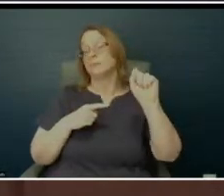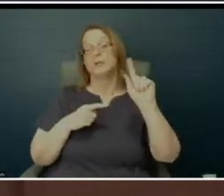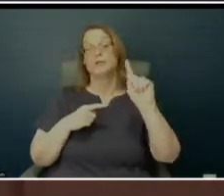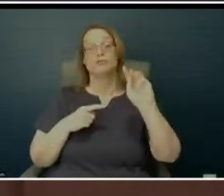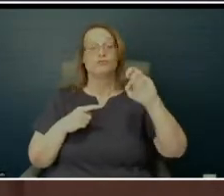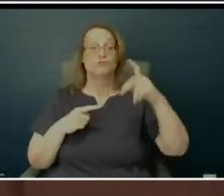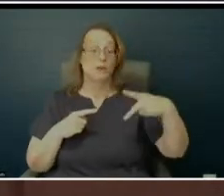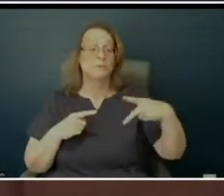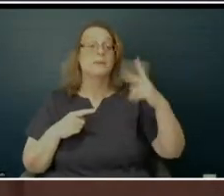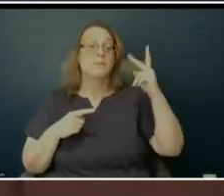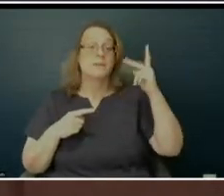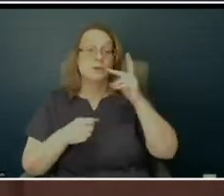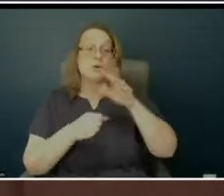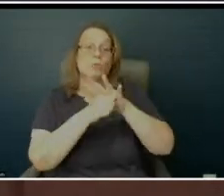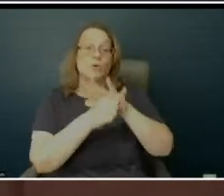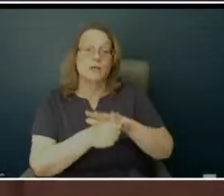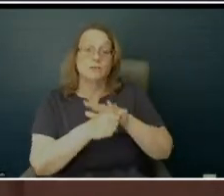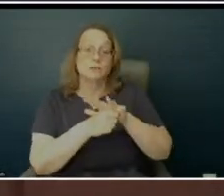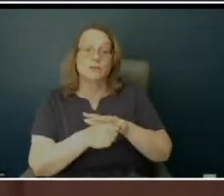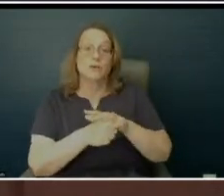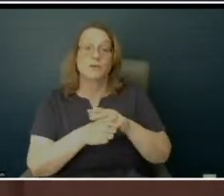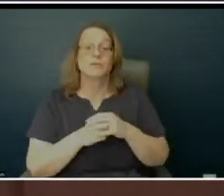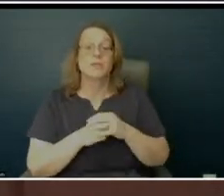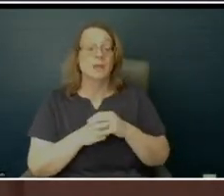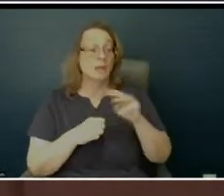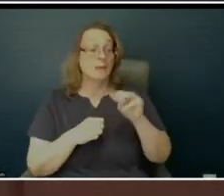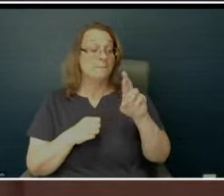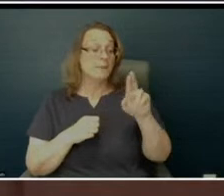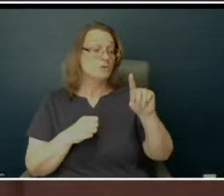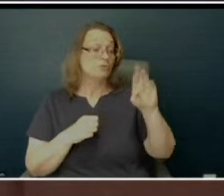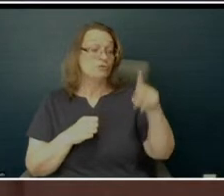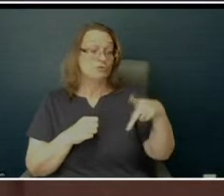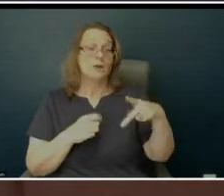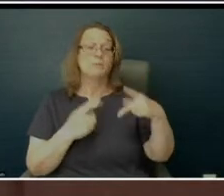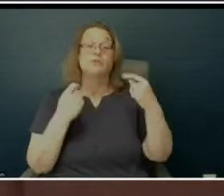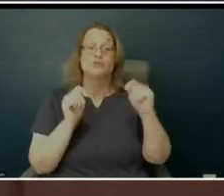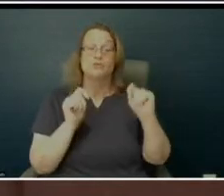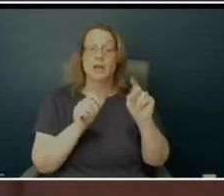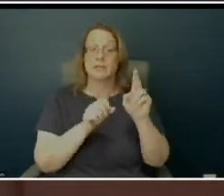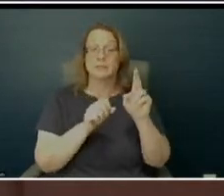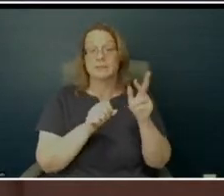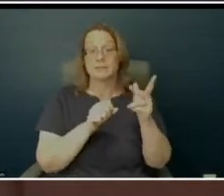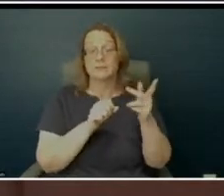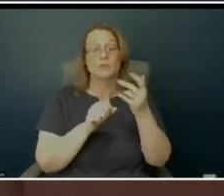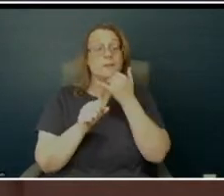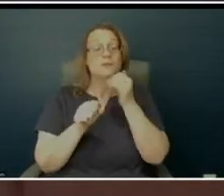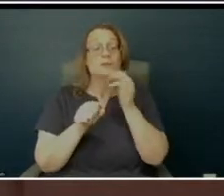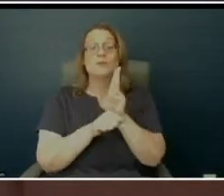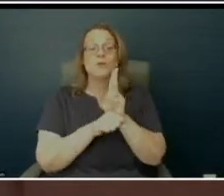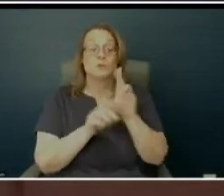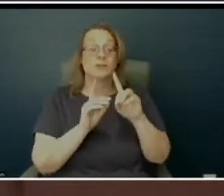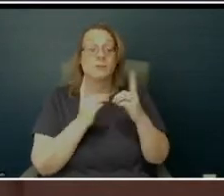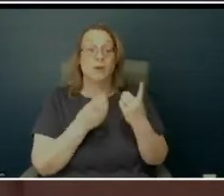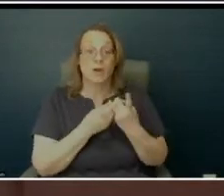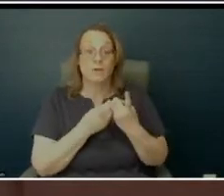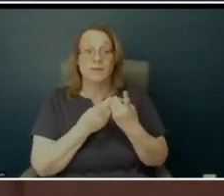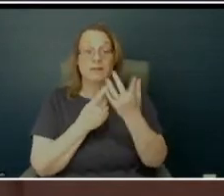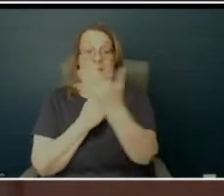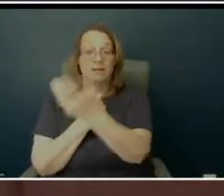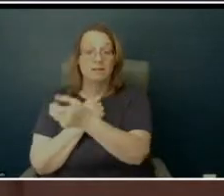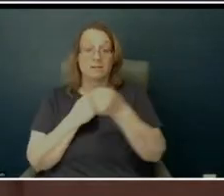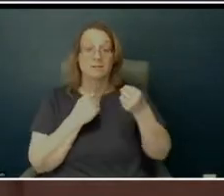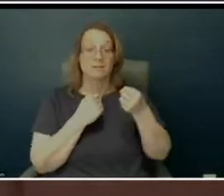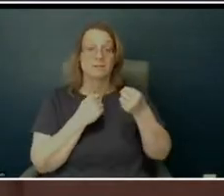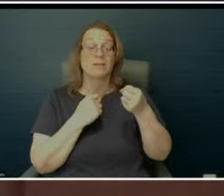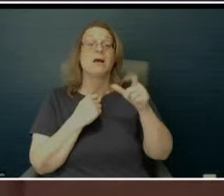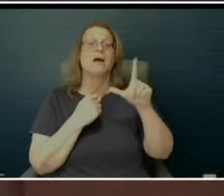When the president tried to misuse the department and install a loyalist at its helm, these brave officials refused and